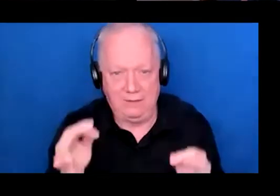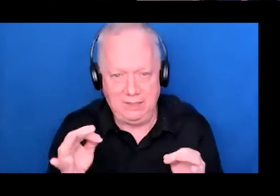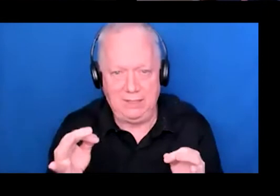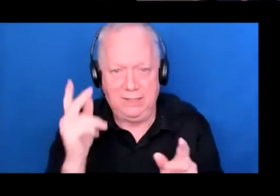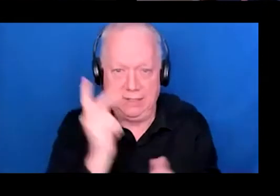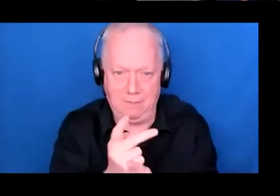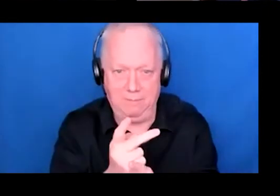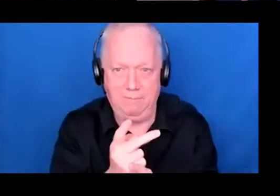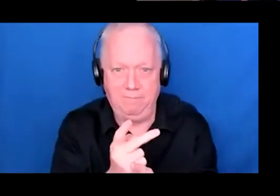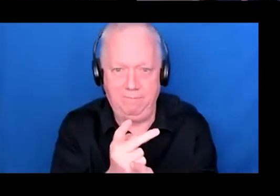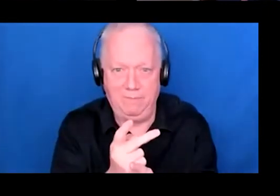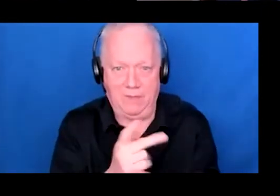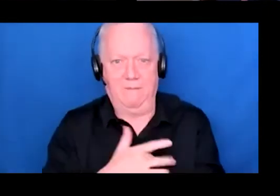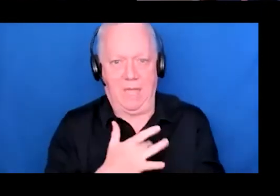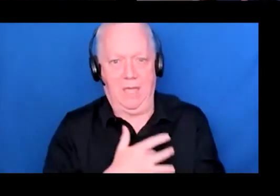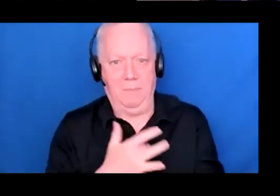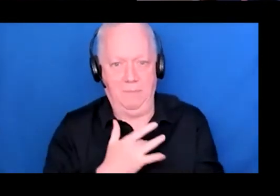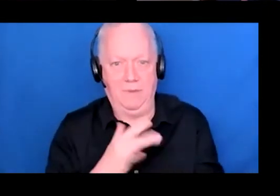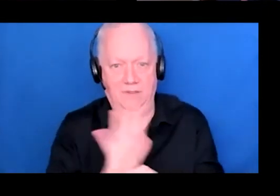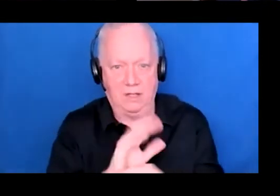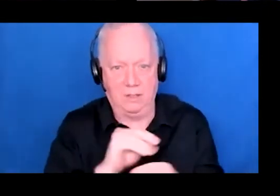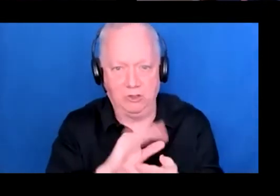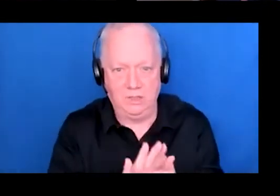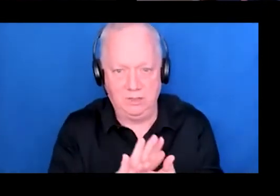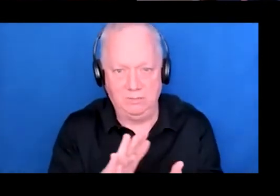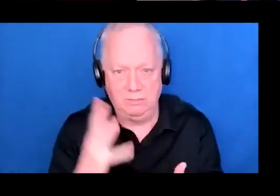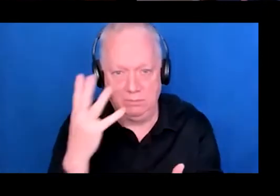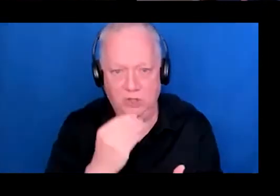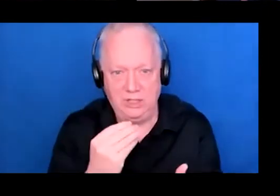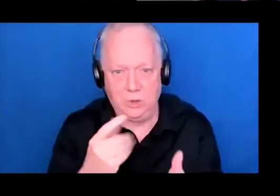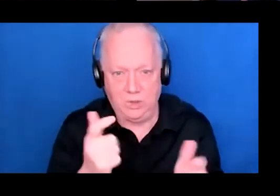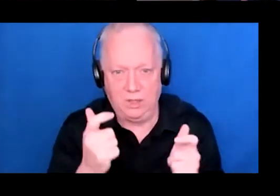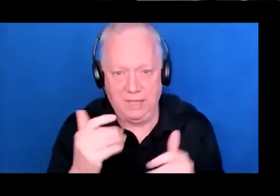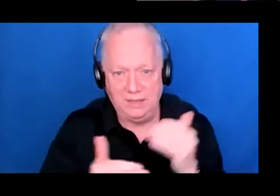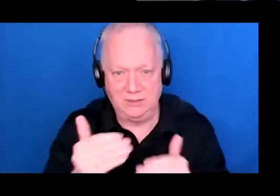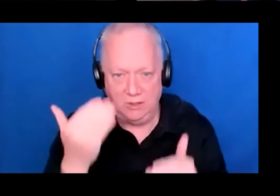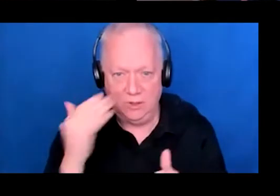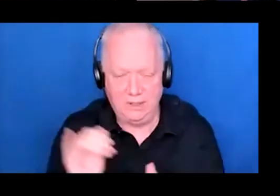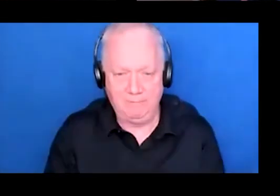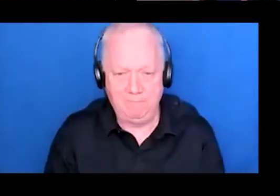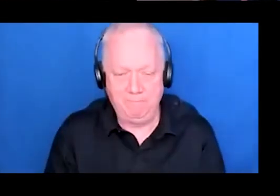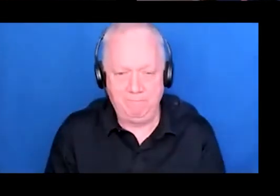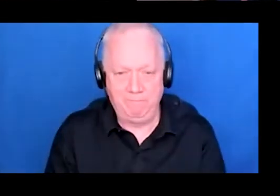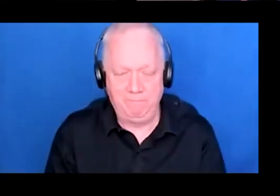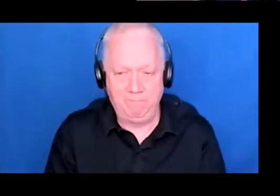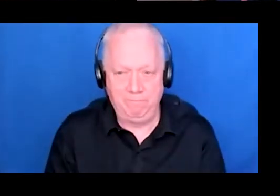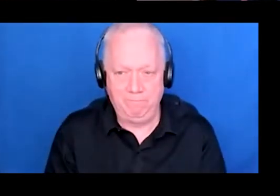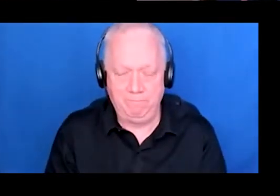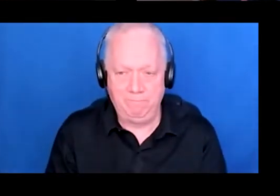the vibe of the doc, you know, pretty quick pace, you know, like.